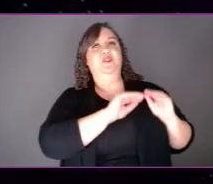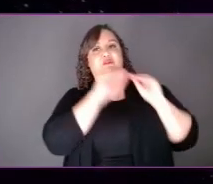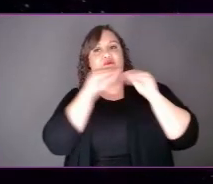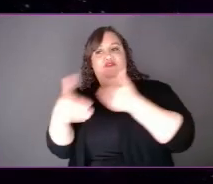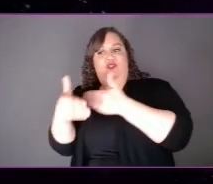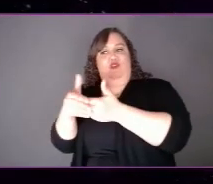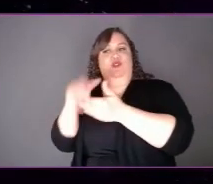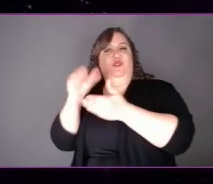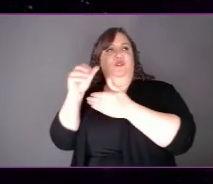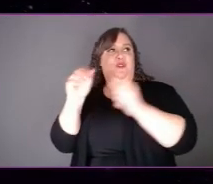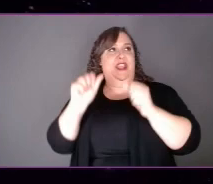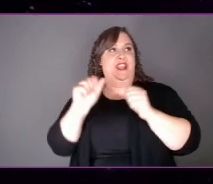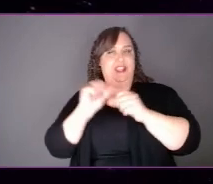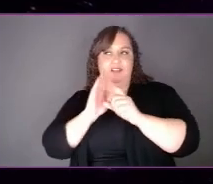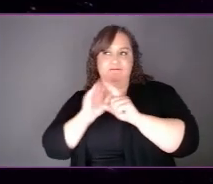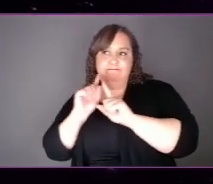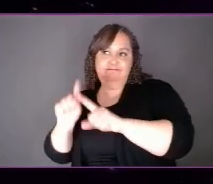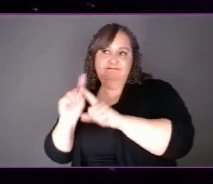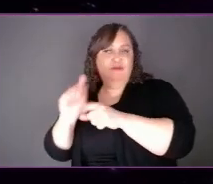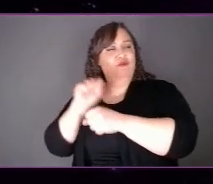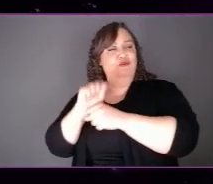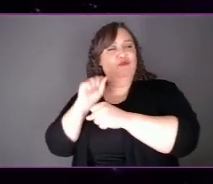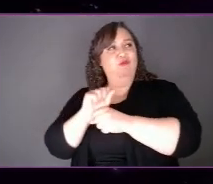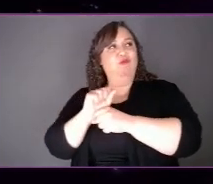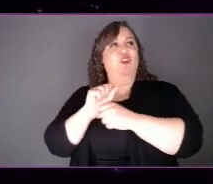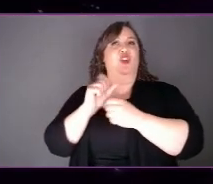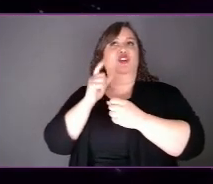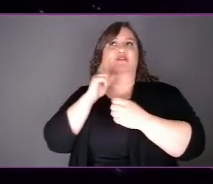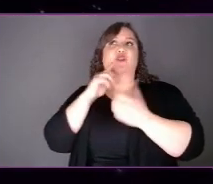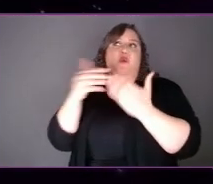center and do whatever work is needed there.